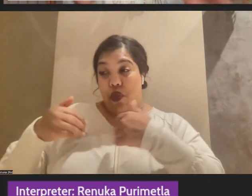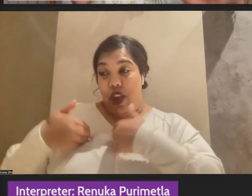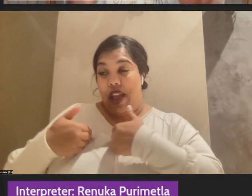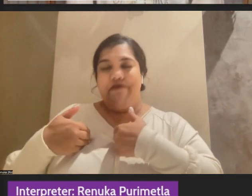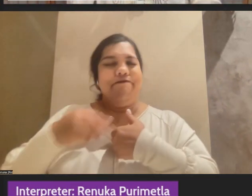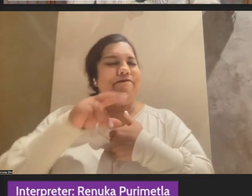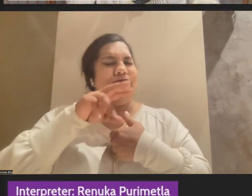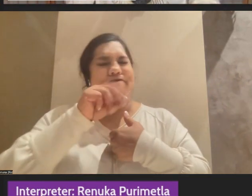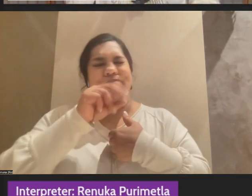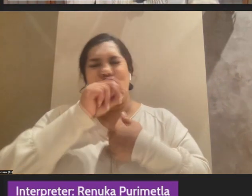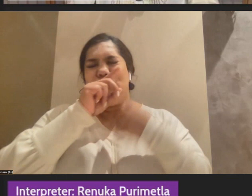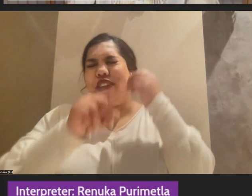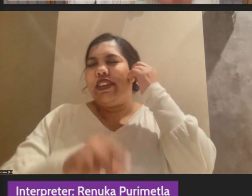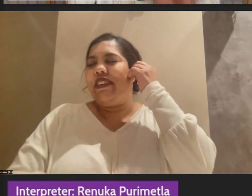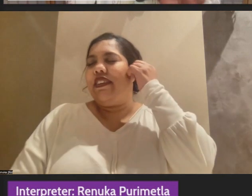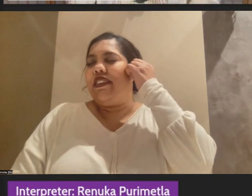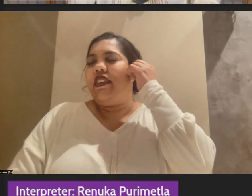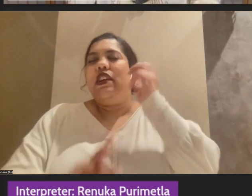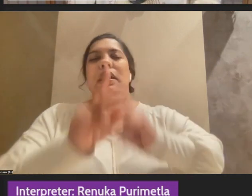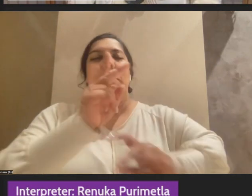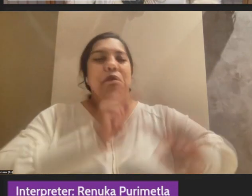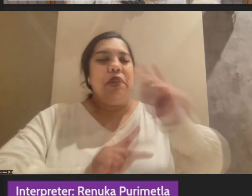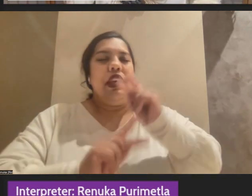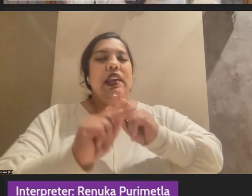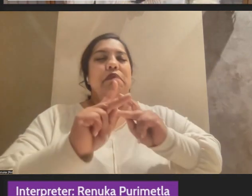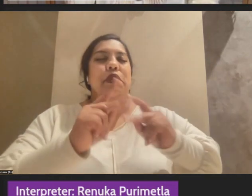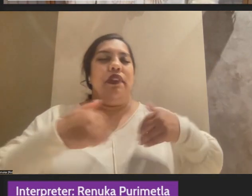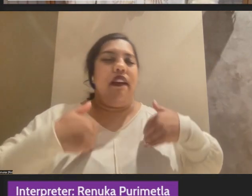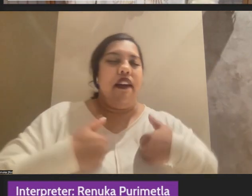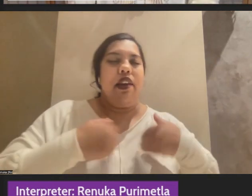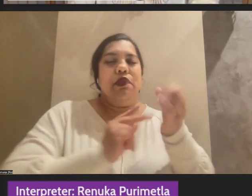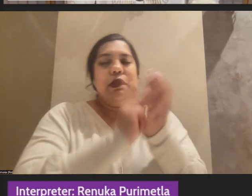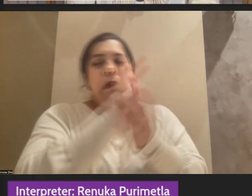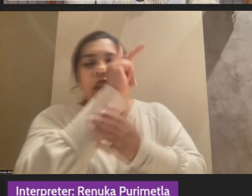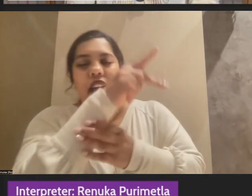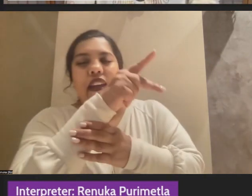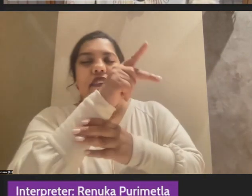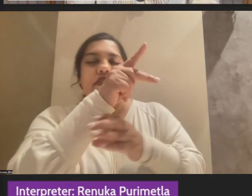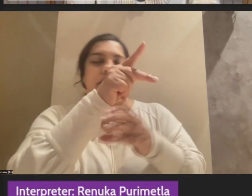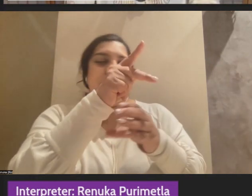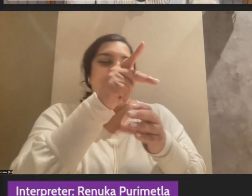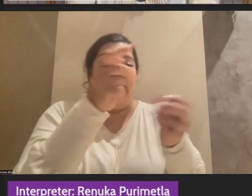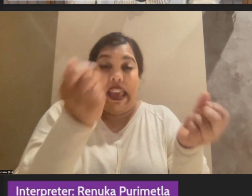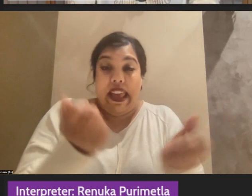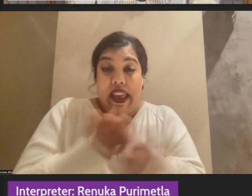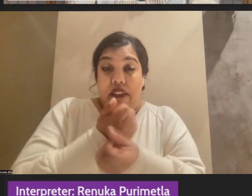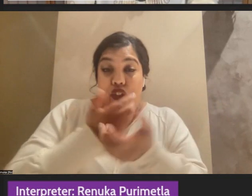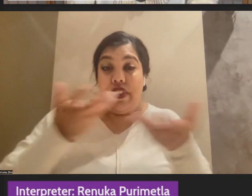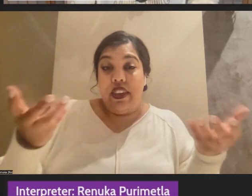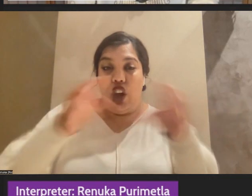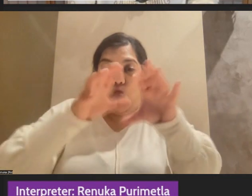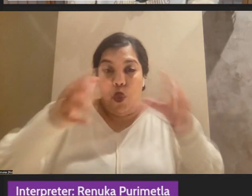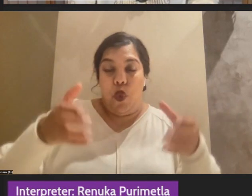it's all of creation, a world that works for all. How do we expand our